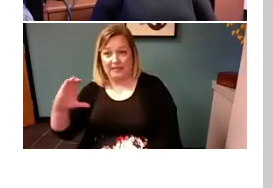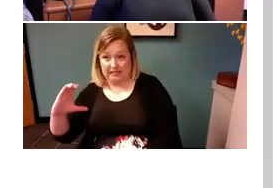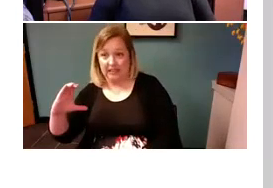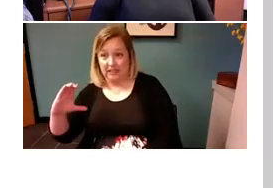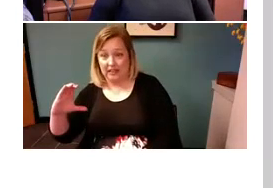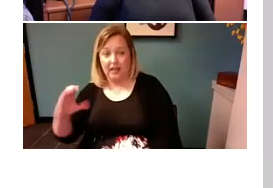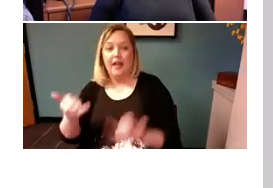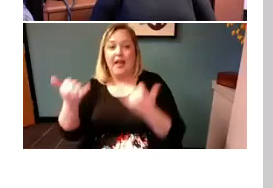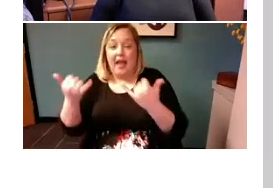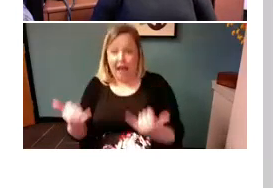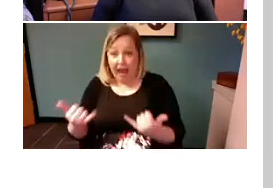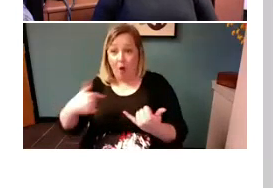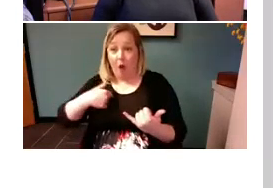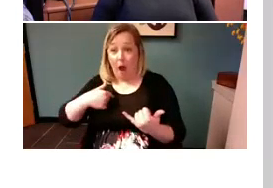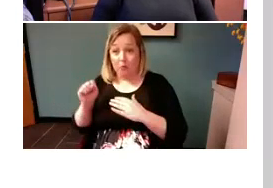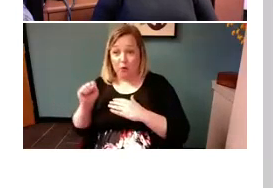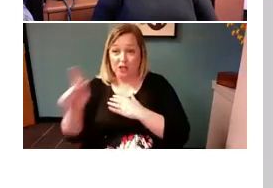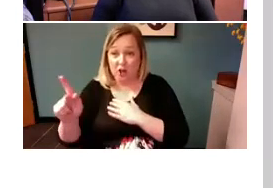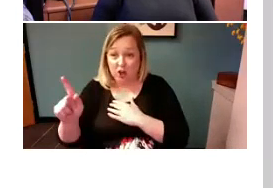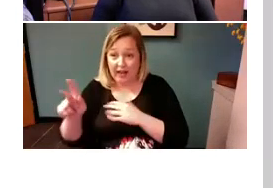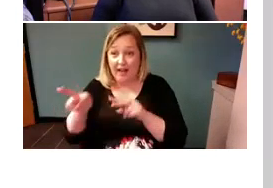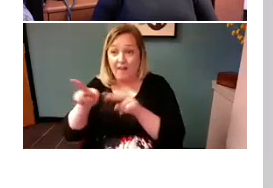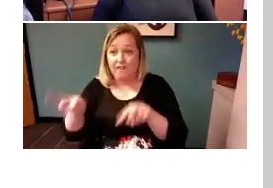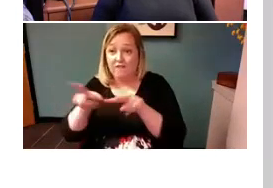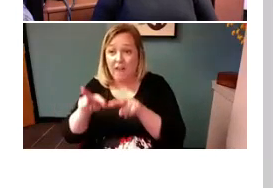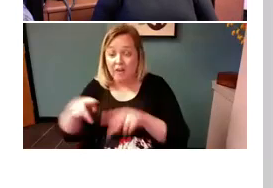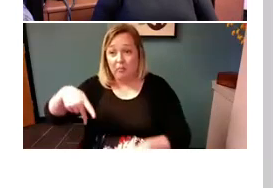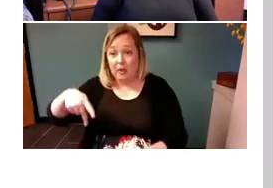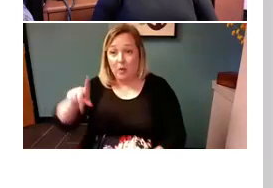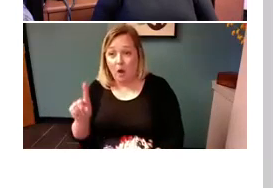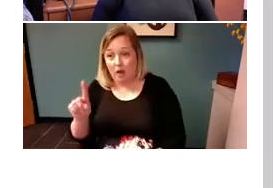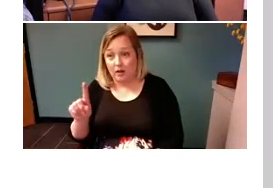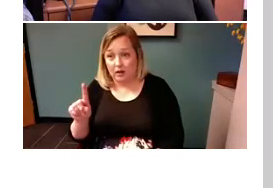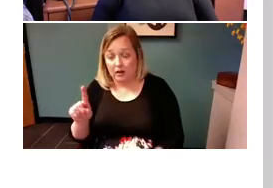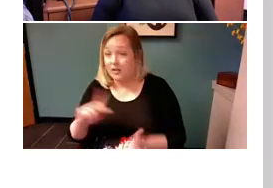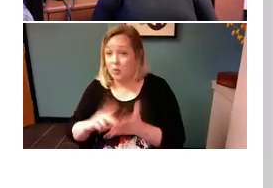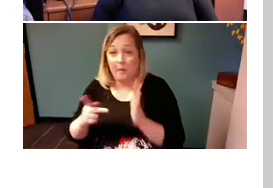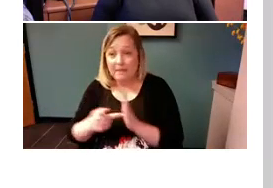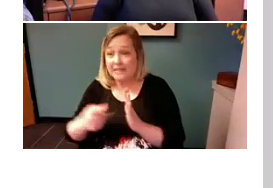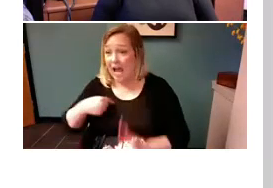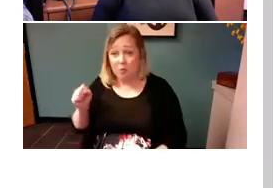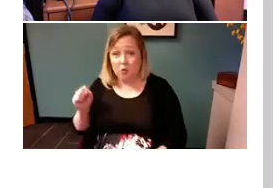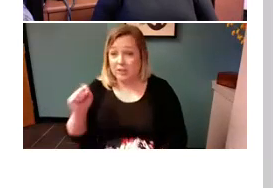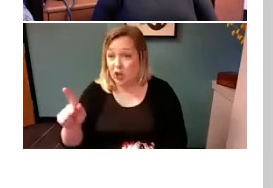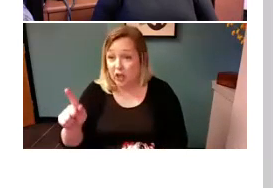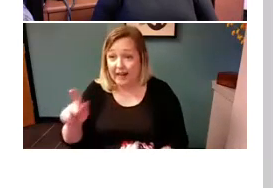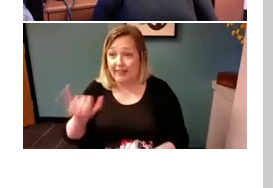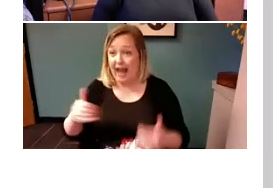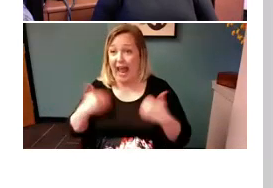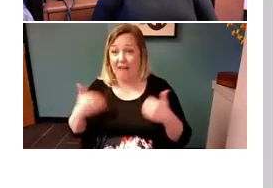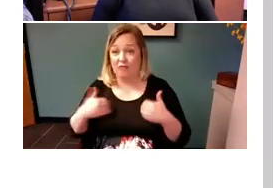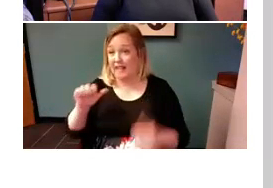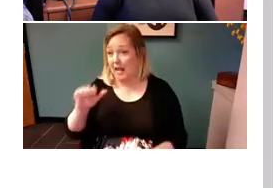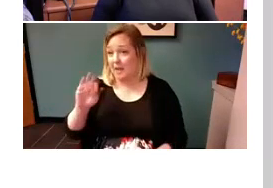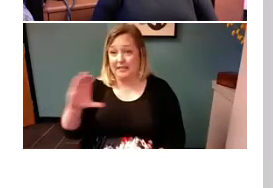I'm returning the value of P1. So I'm essentially returning the address ABCD to this from